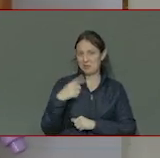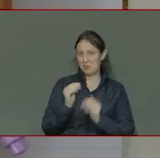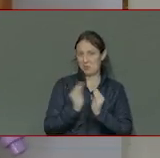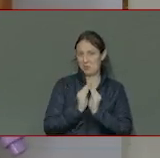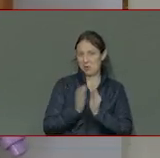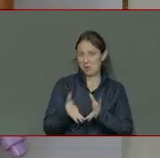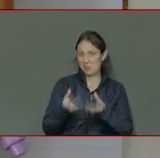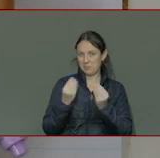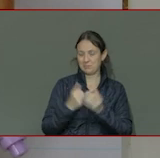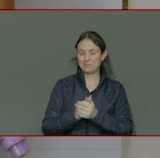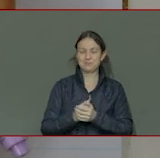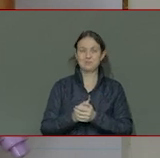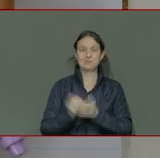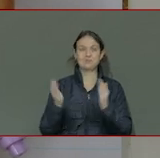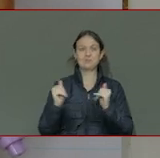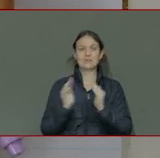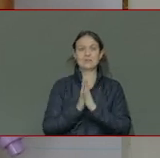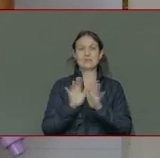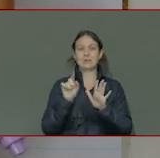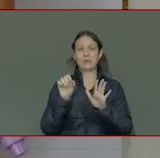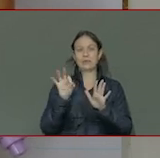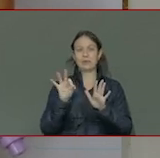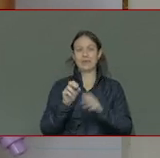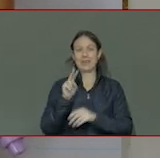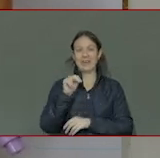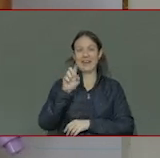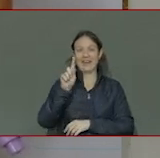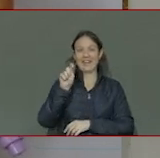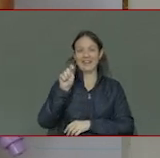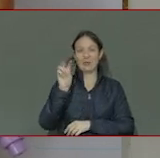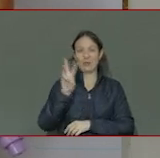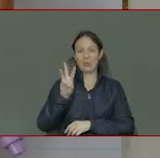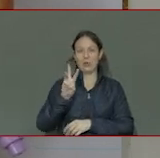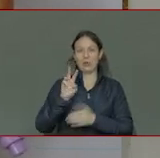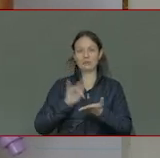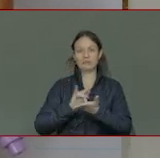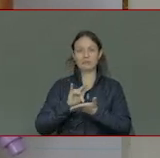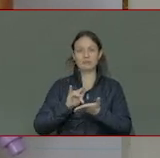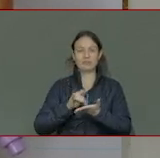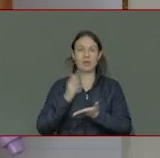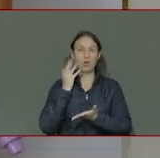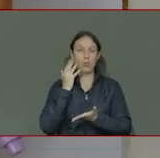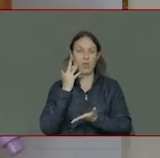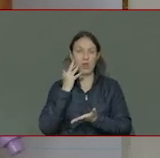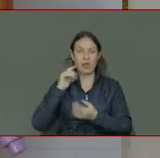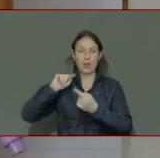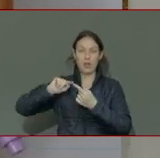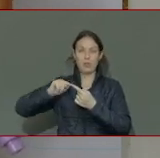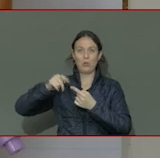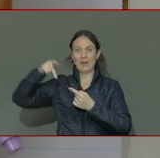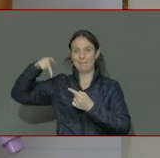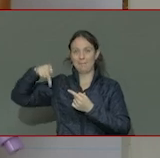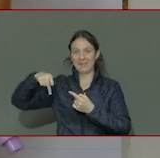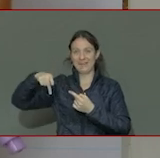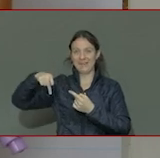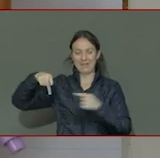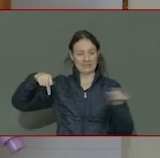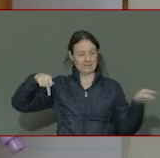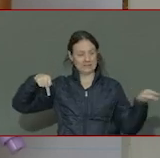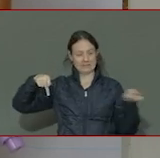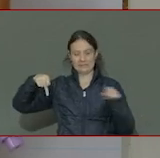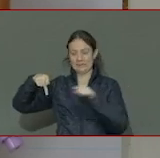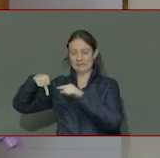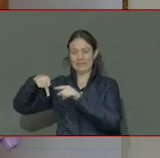10.3, calculate the net work done on the crate as it reaches point P 6 meters from the starting point.